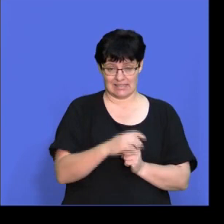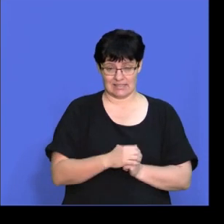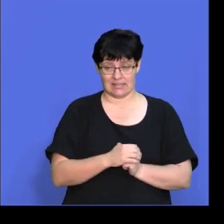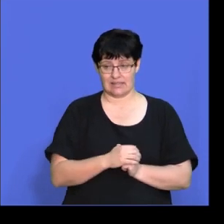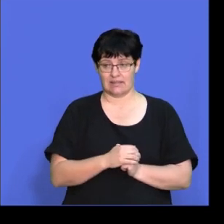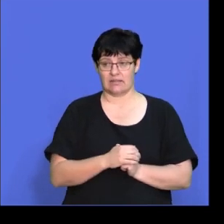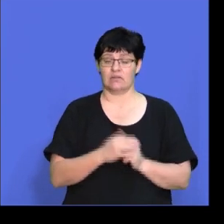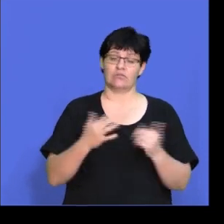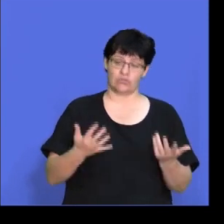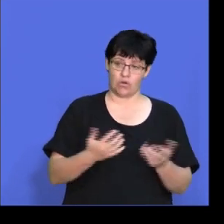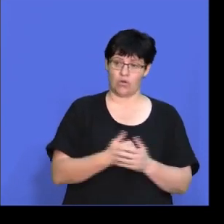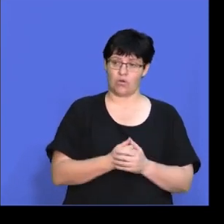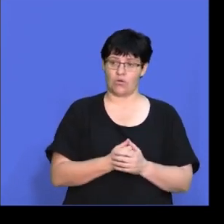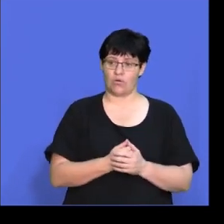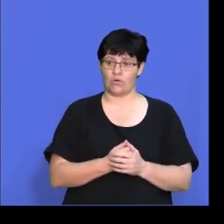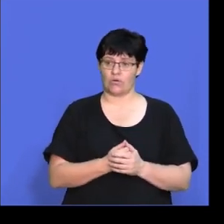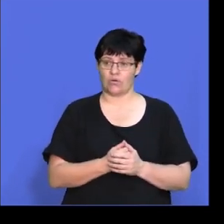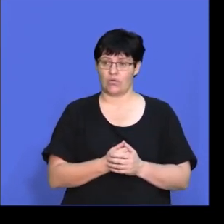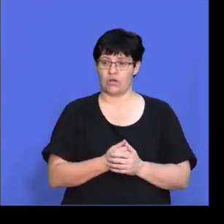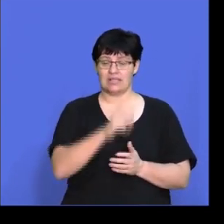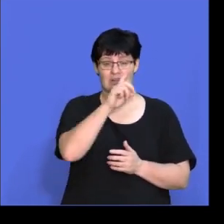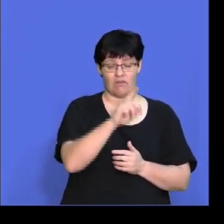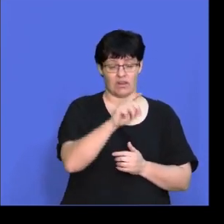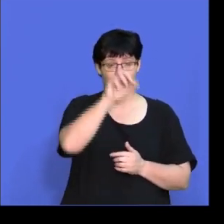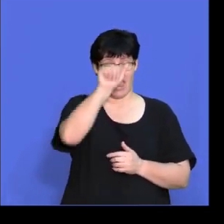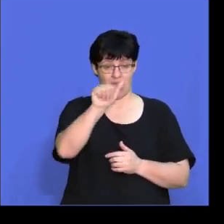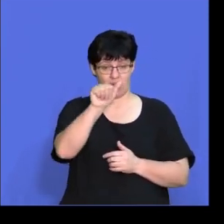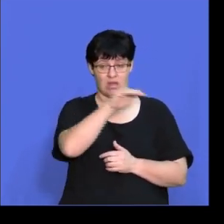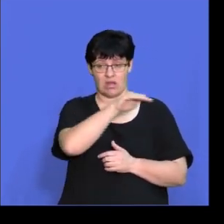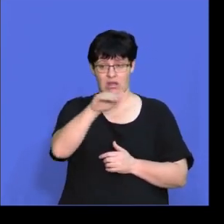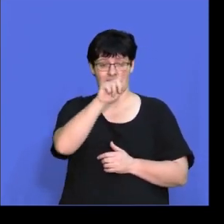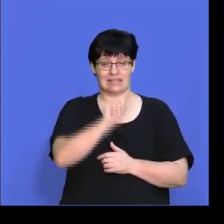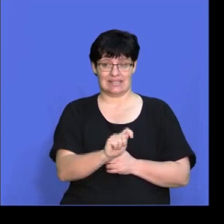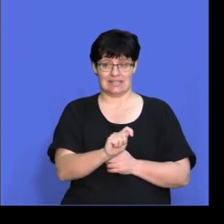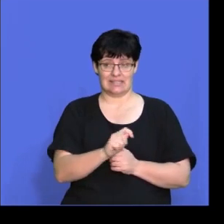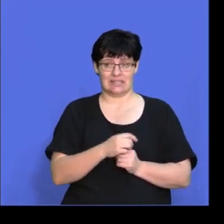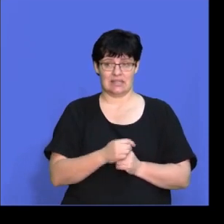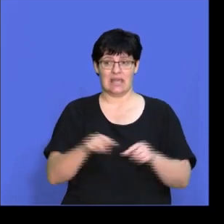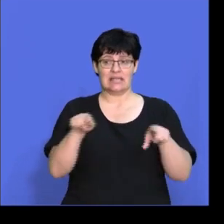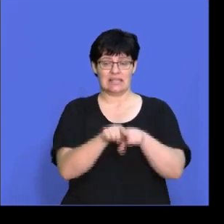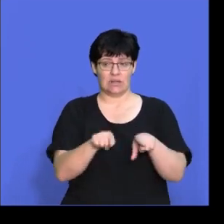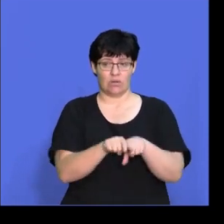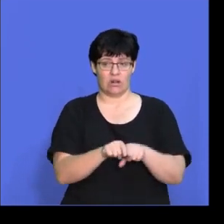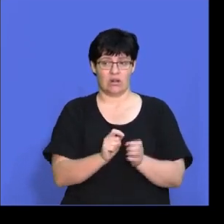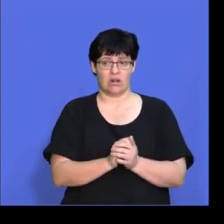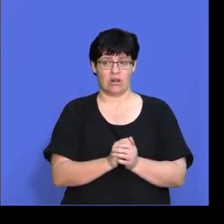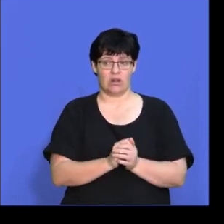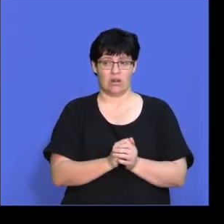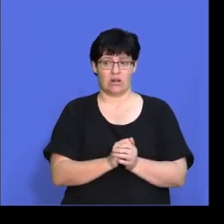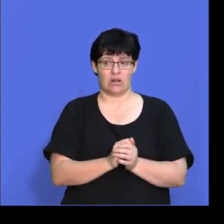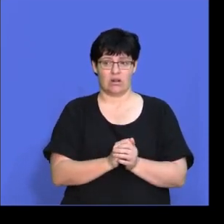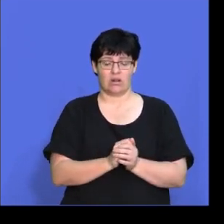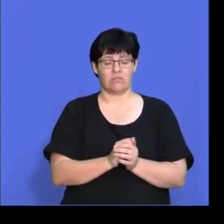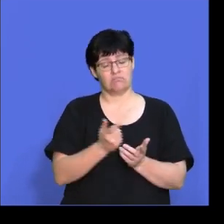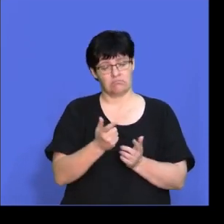for t. Okay, so the derivative of the area with respect to t is equal to,